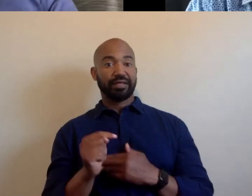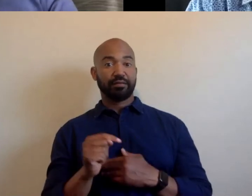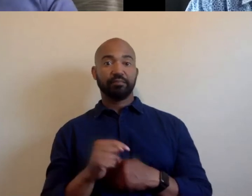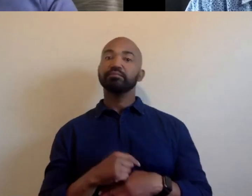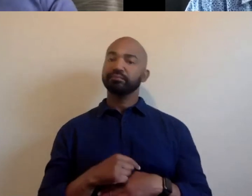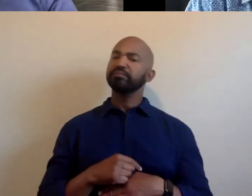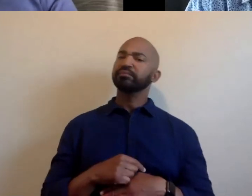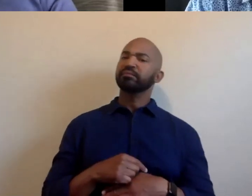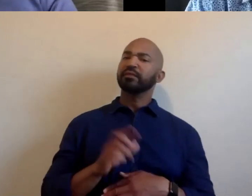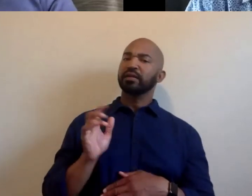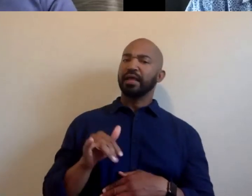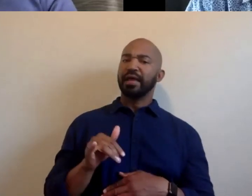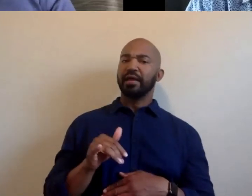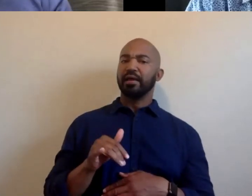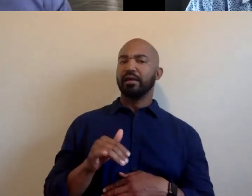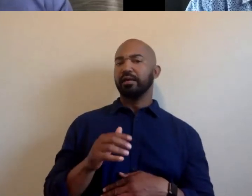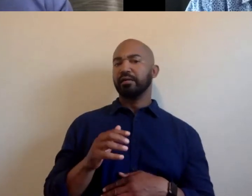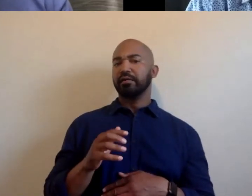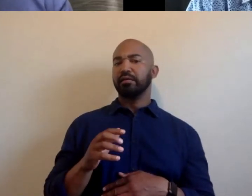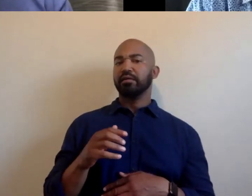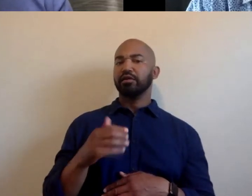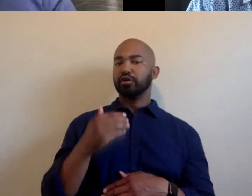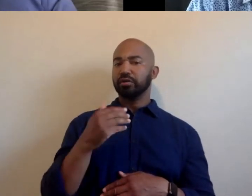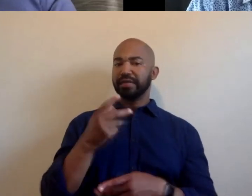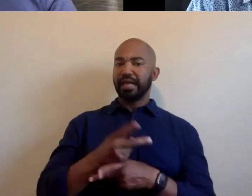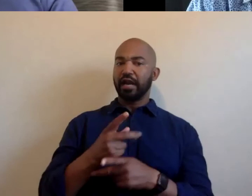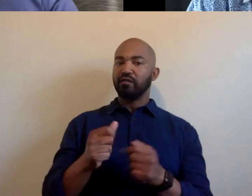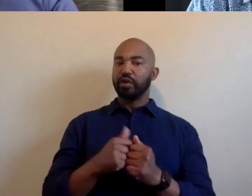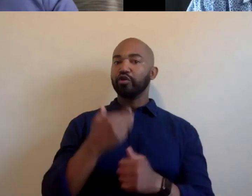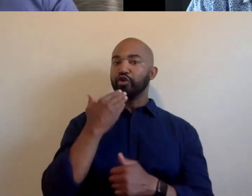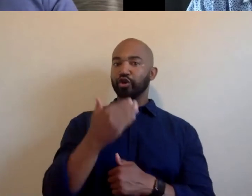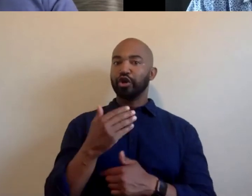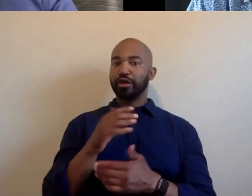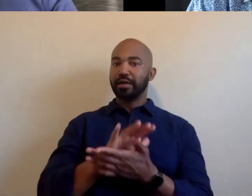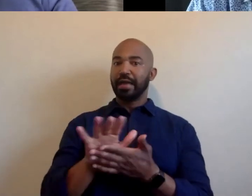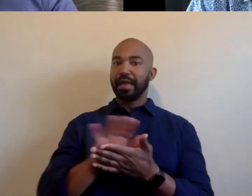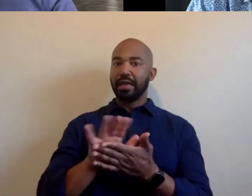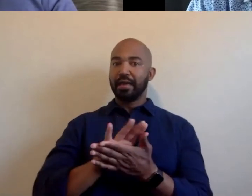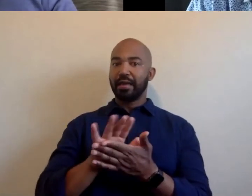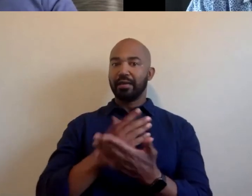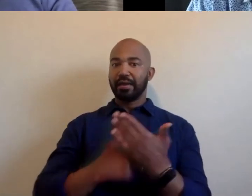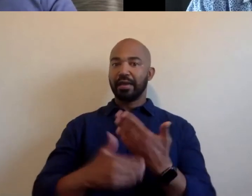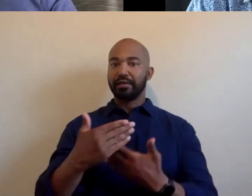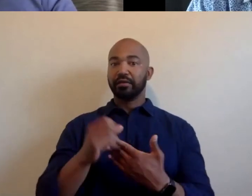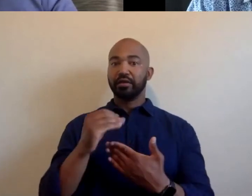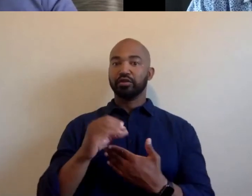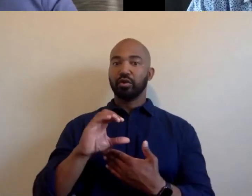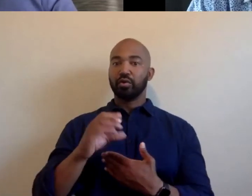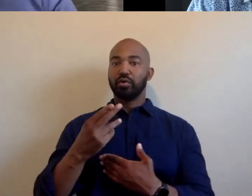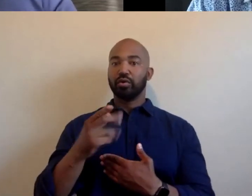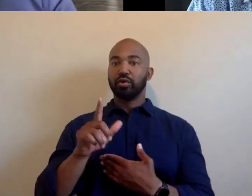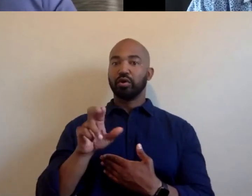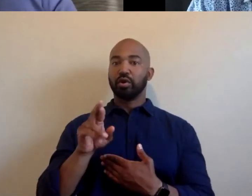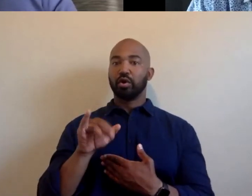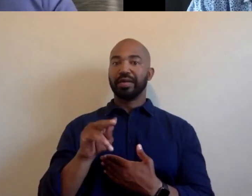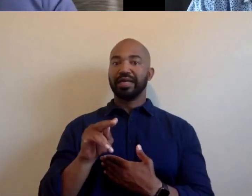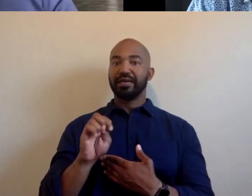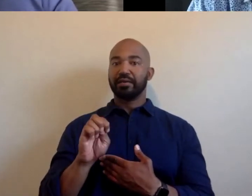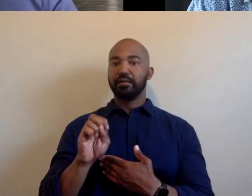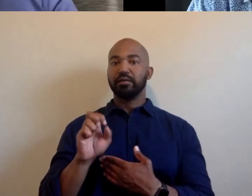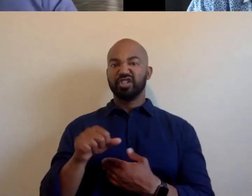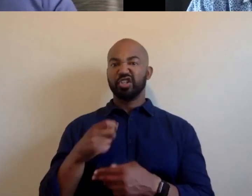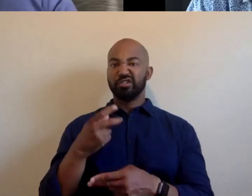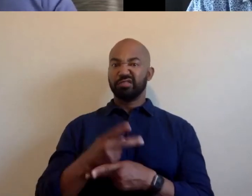is taken care of with, good hand washing. So yep, the chlorine should take care of it. There should be very little risk in